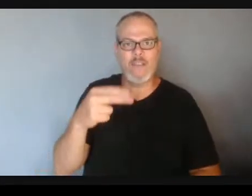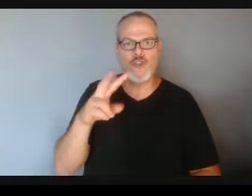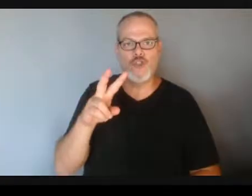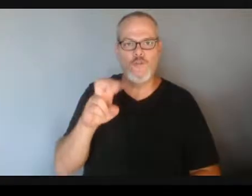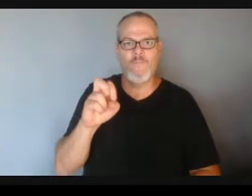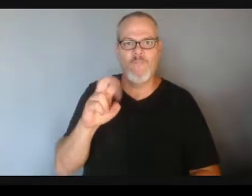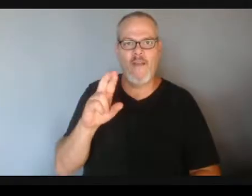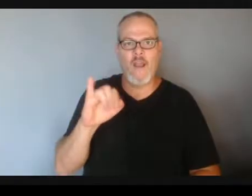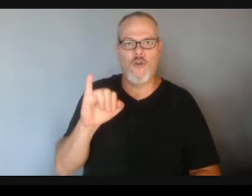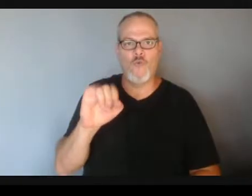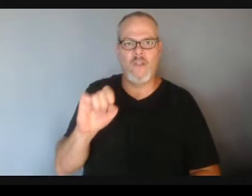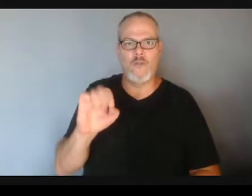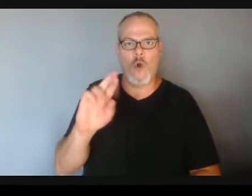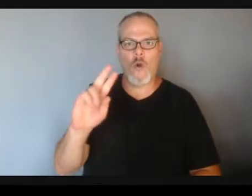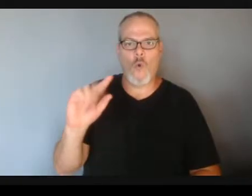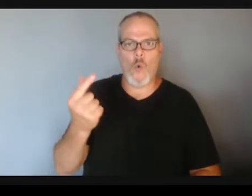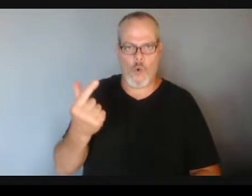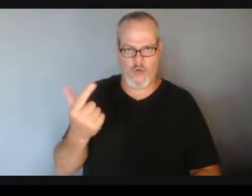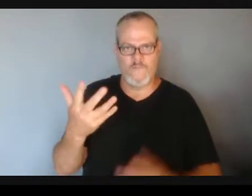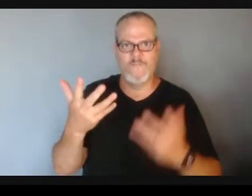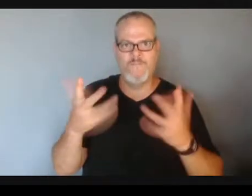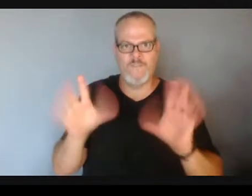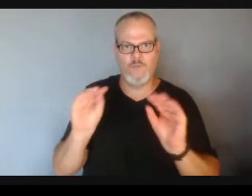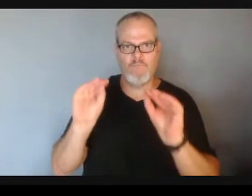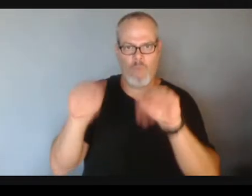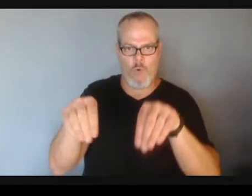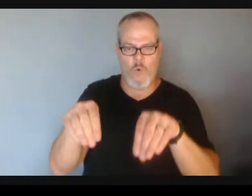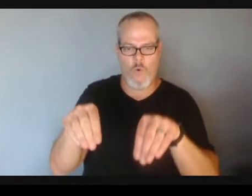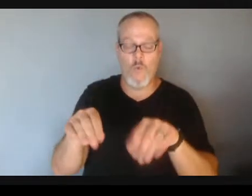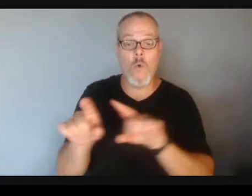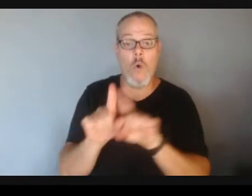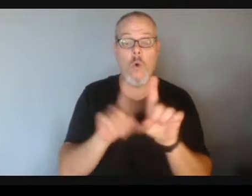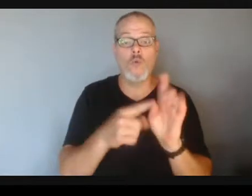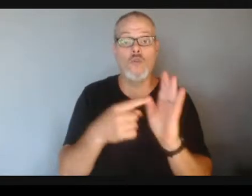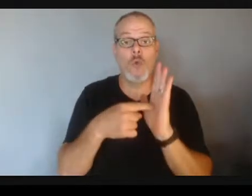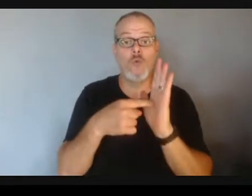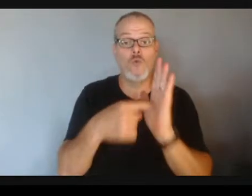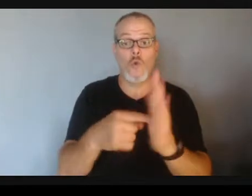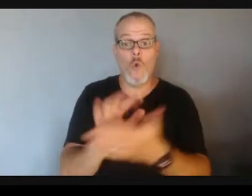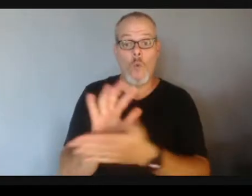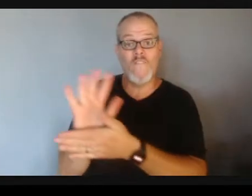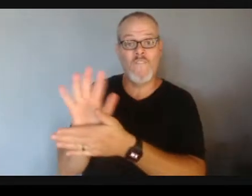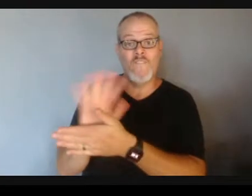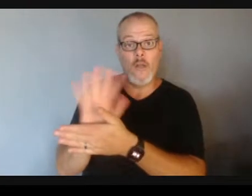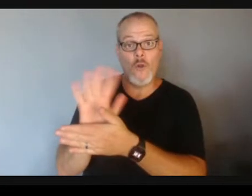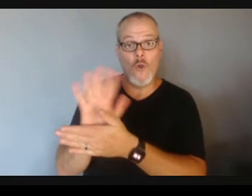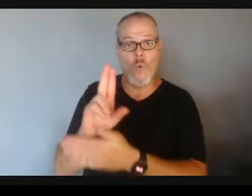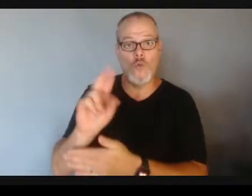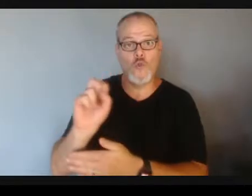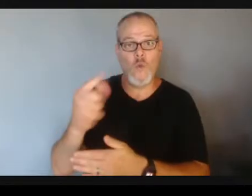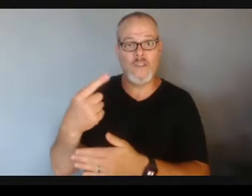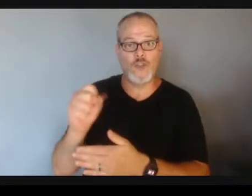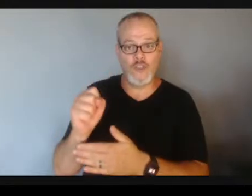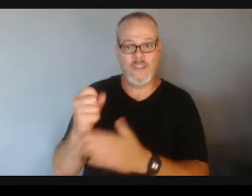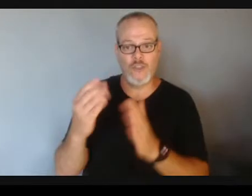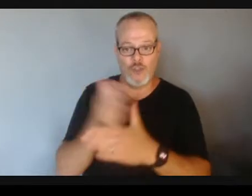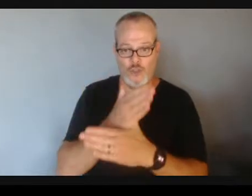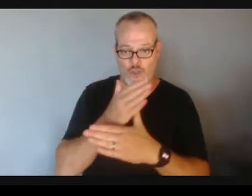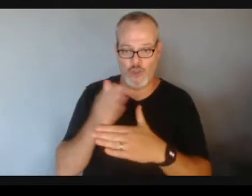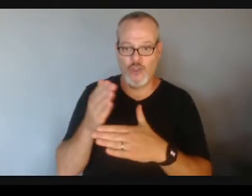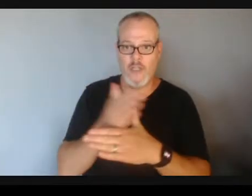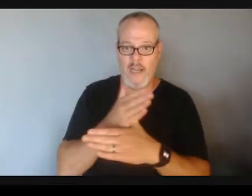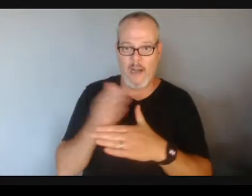hveri.org. We have this posted. Also wanted to show a video that USGS put out on the